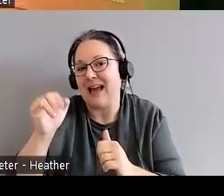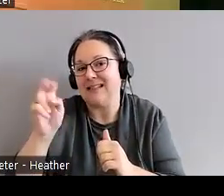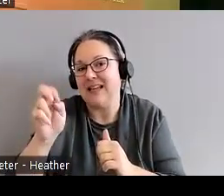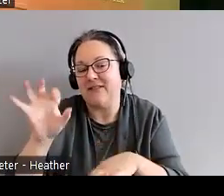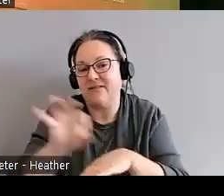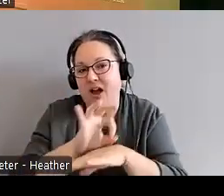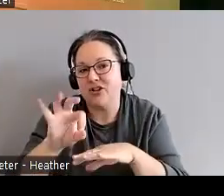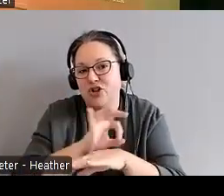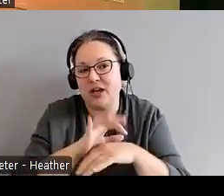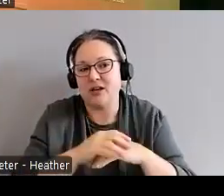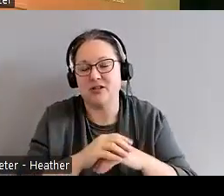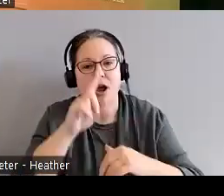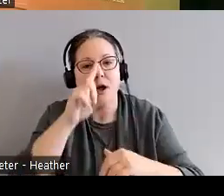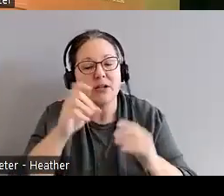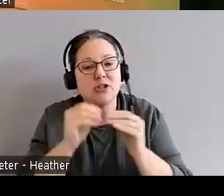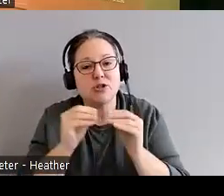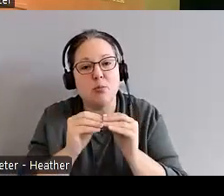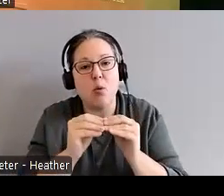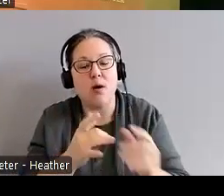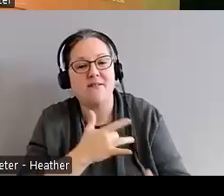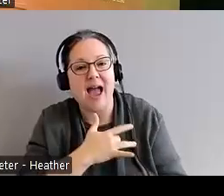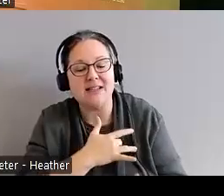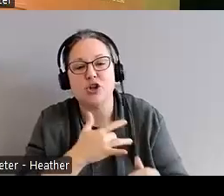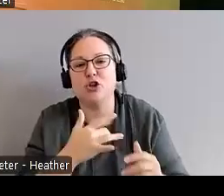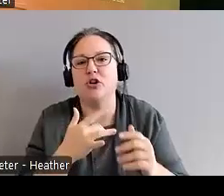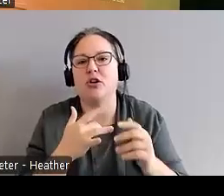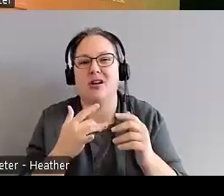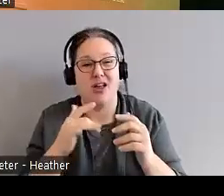vascularly mediated, there should be less family history,